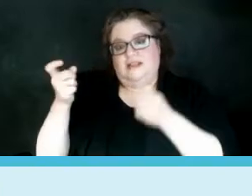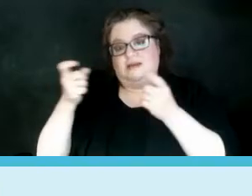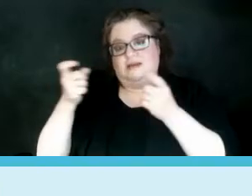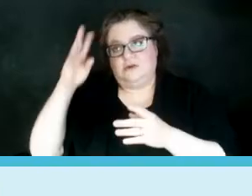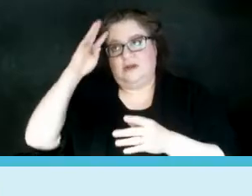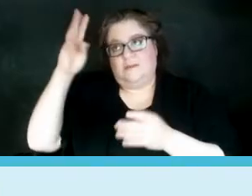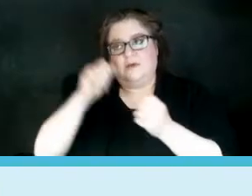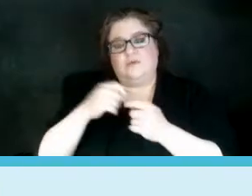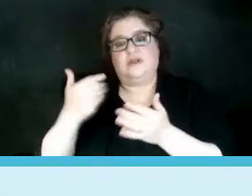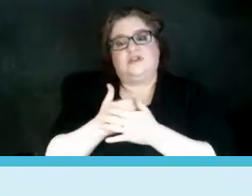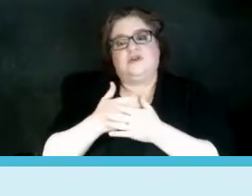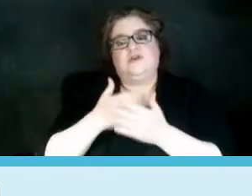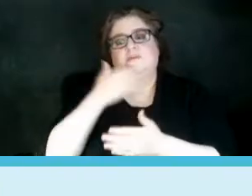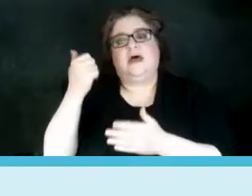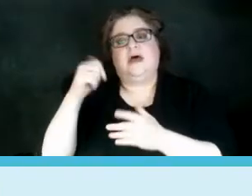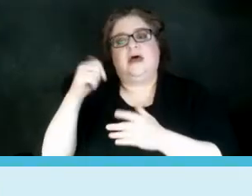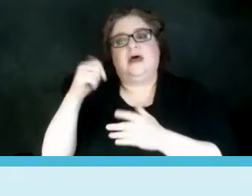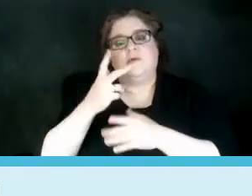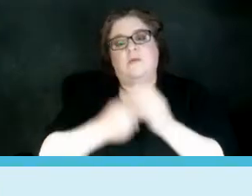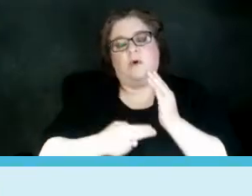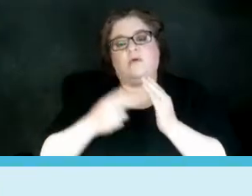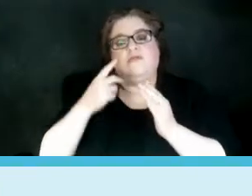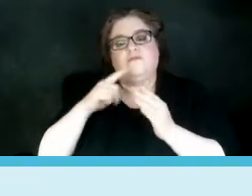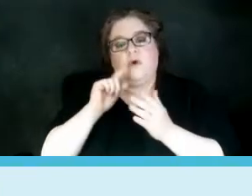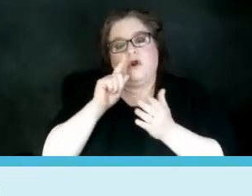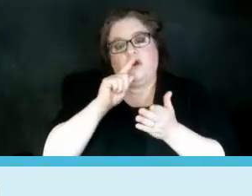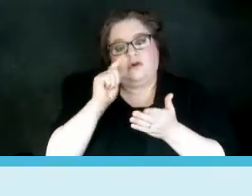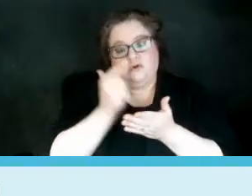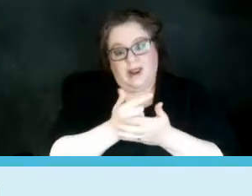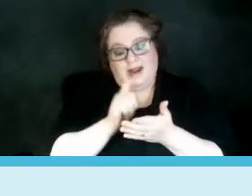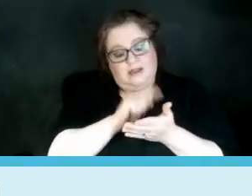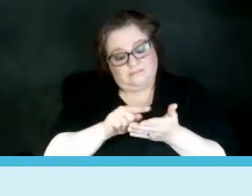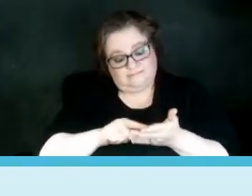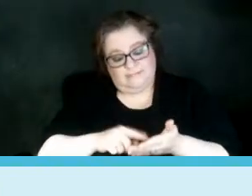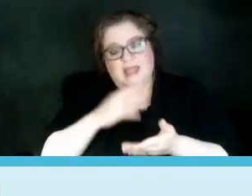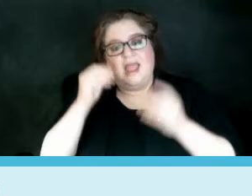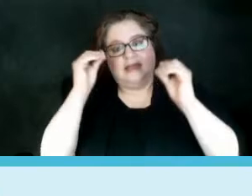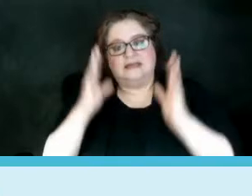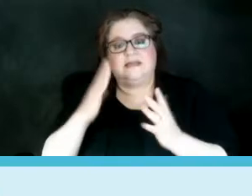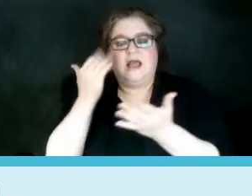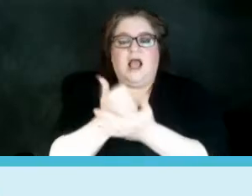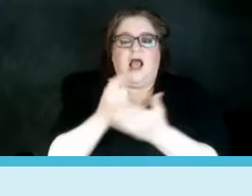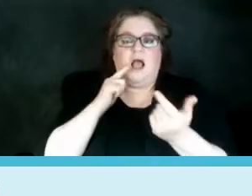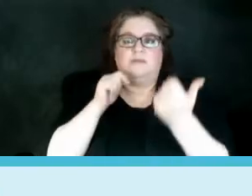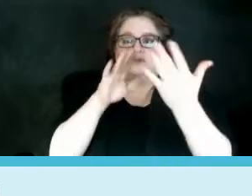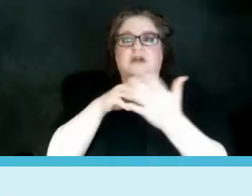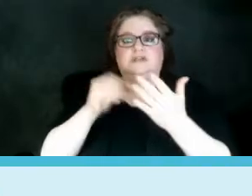up with new best practices, both in grading and in teaching, to help address students'